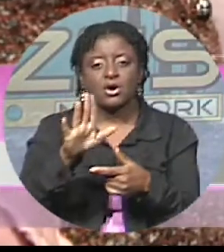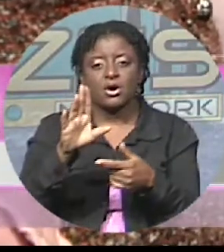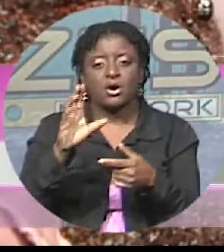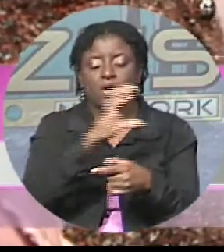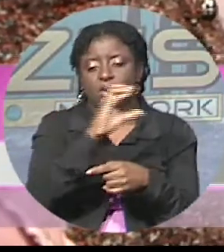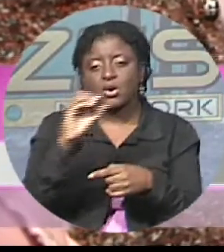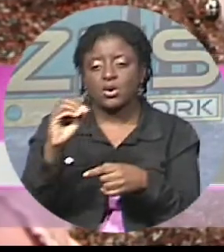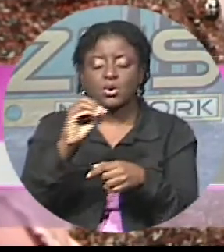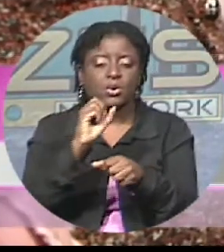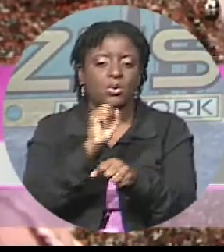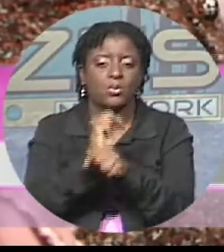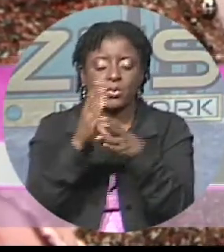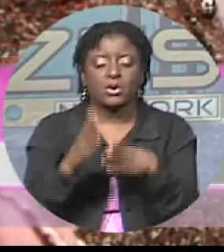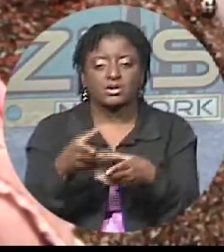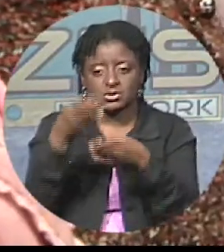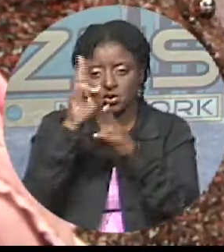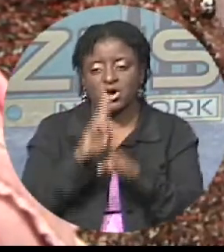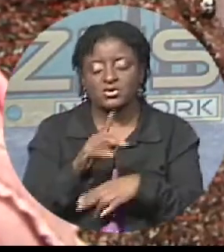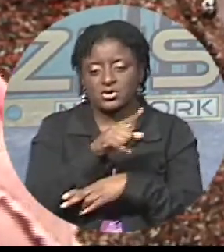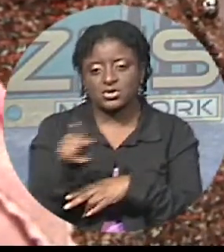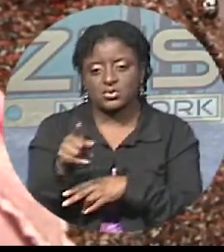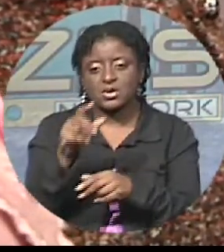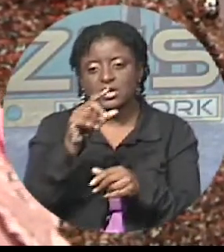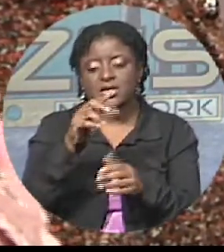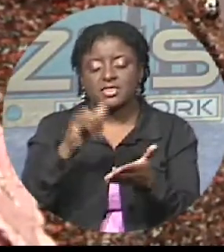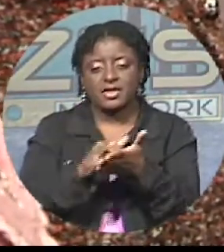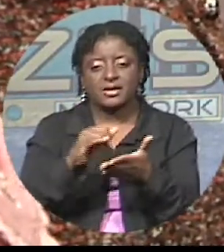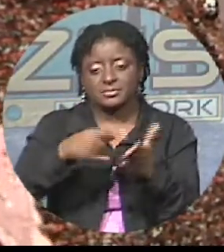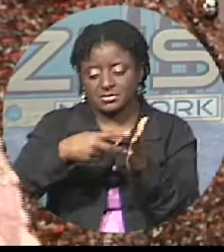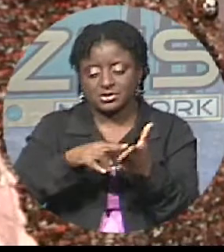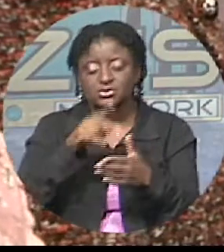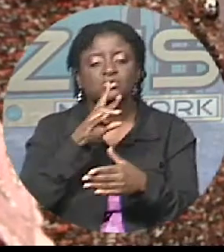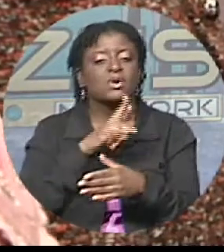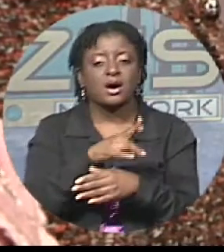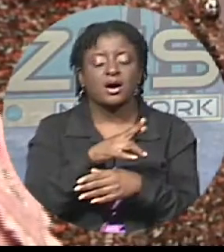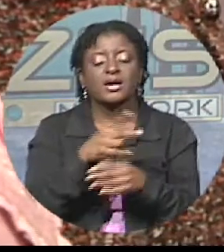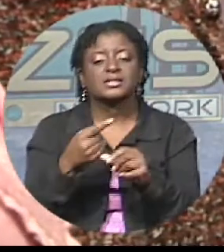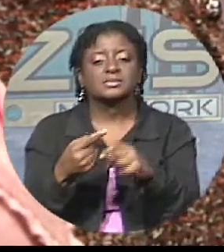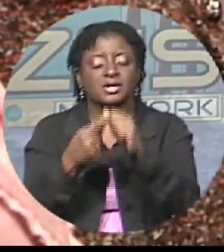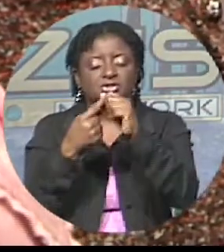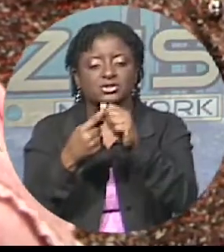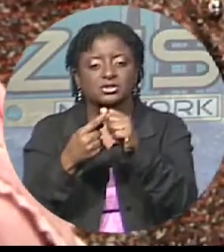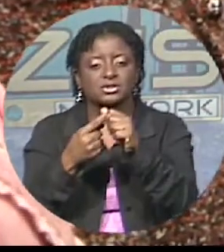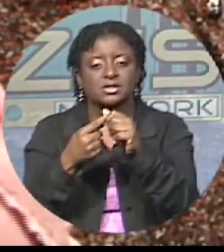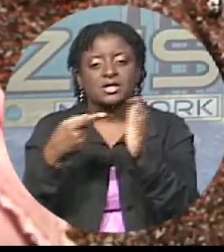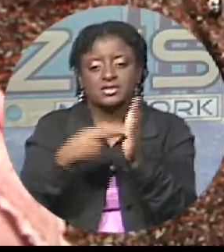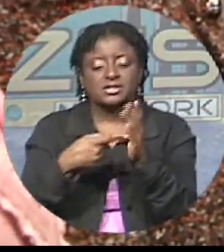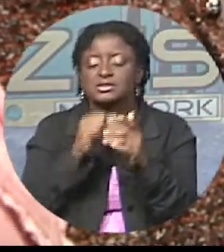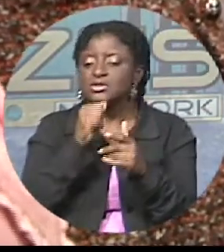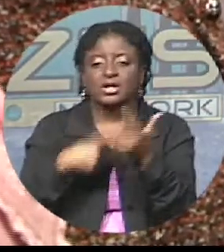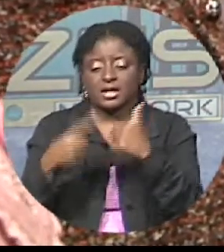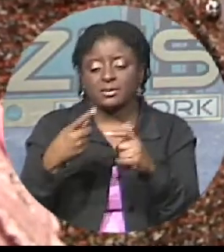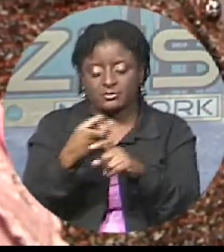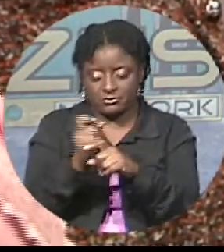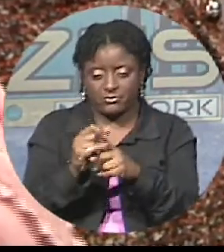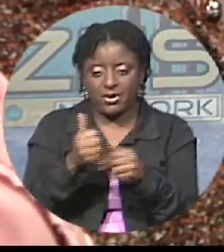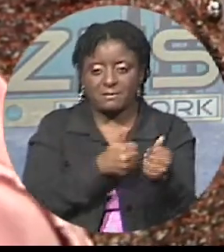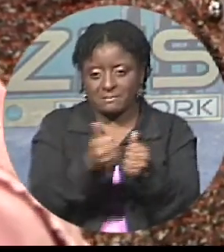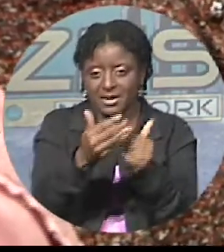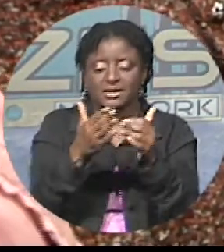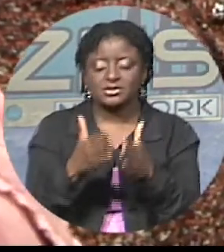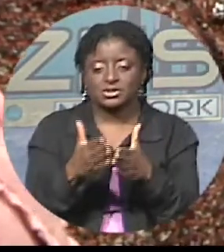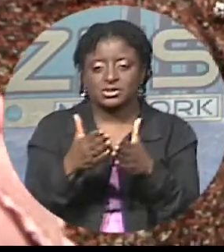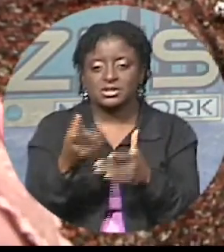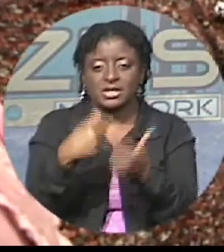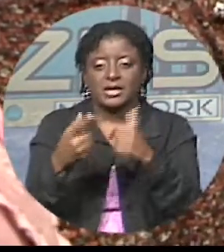anytime your peers honor you, that means you are special. This didn't come from management, this came from your peers. So we want to honor both of